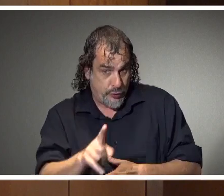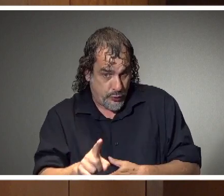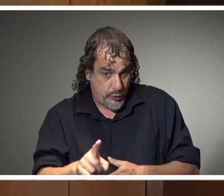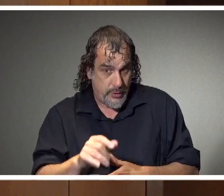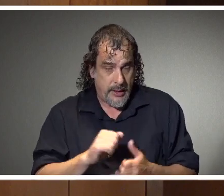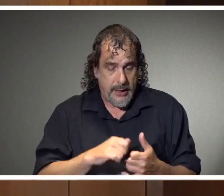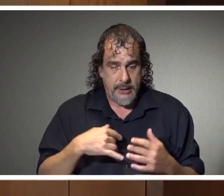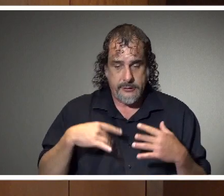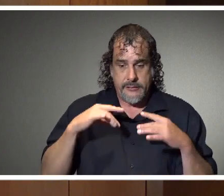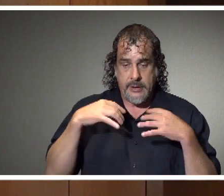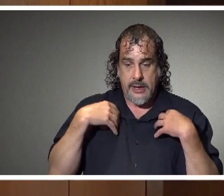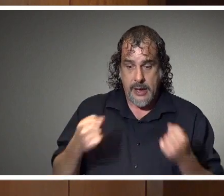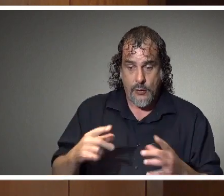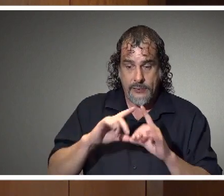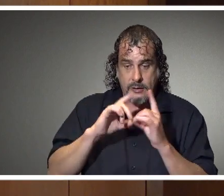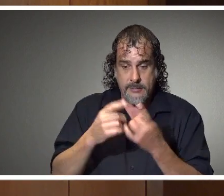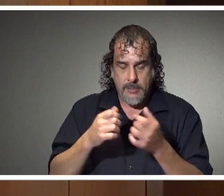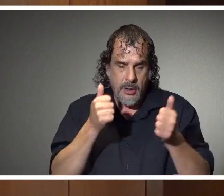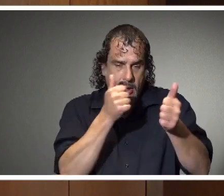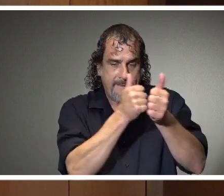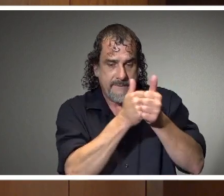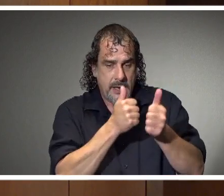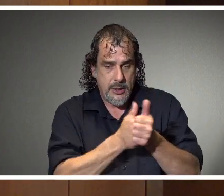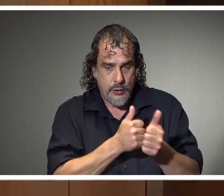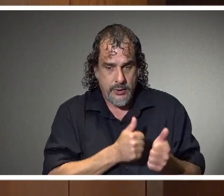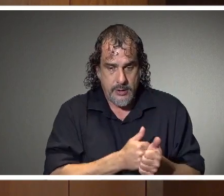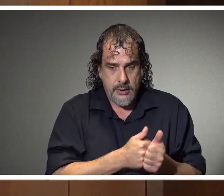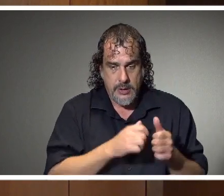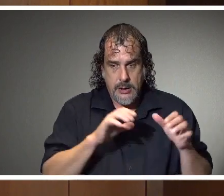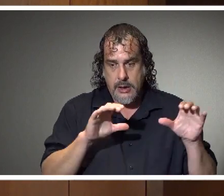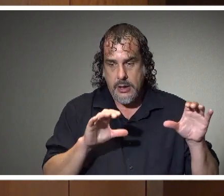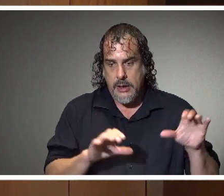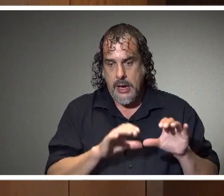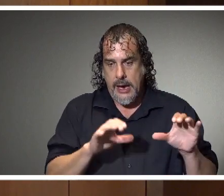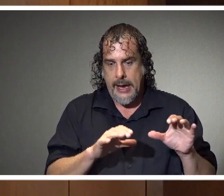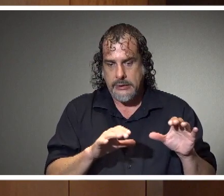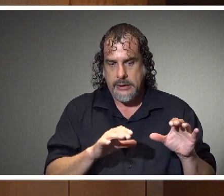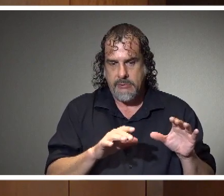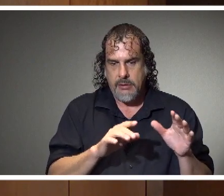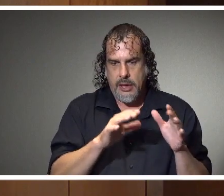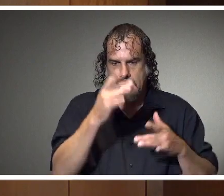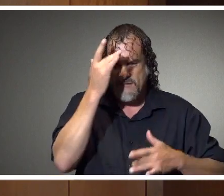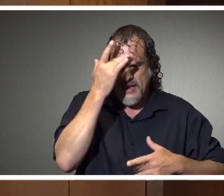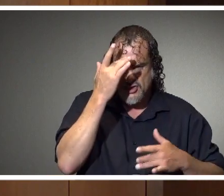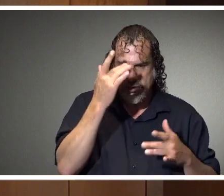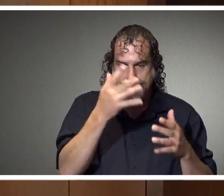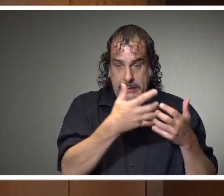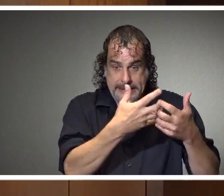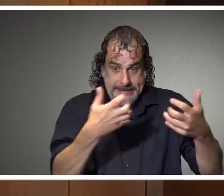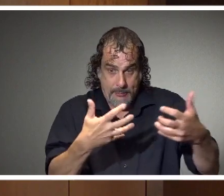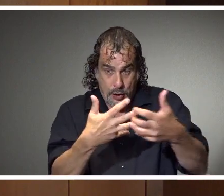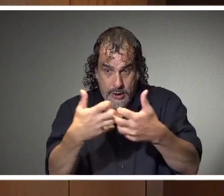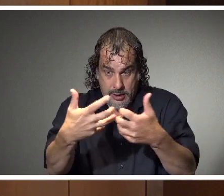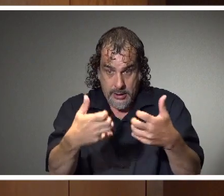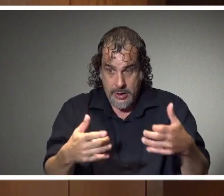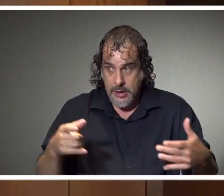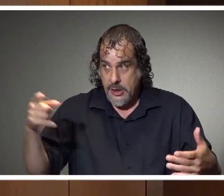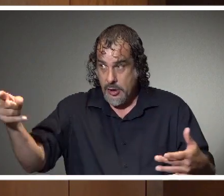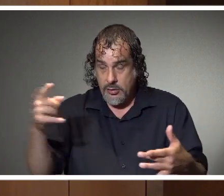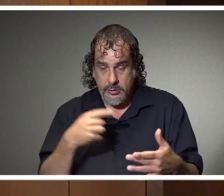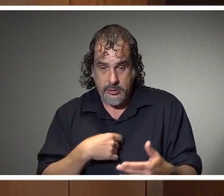health department is tracking active infections separately, and are you rethinking whether